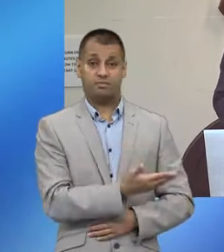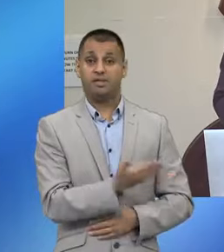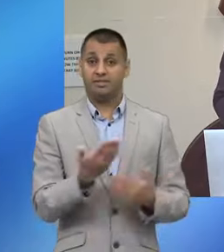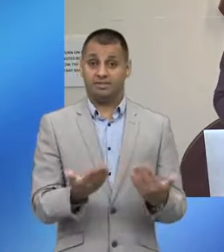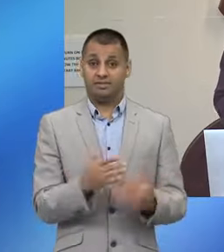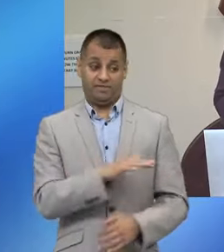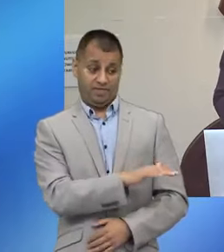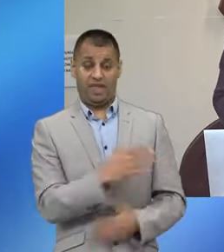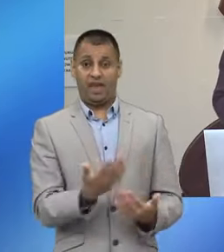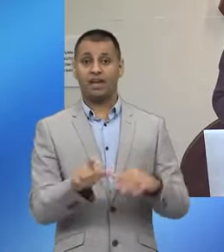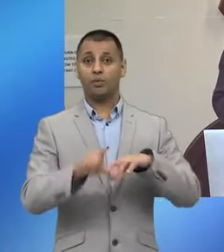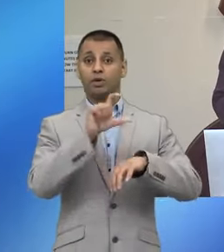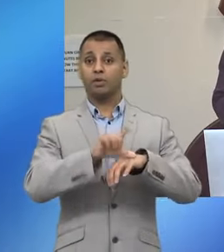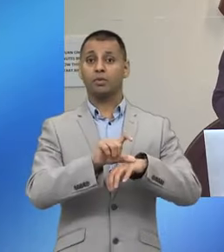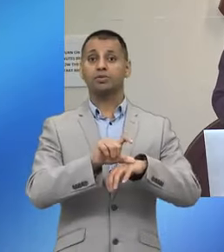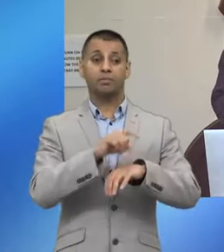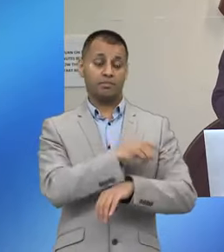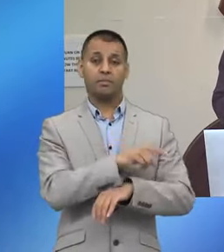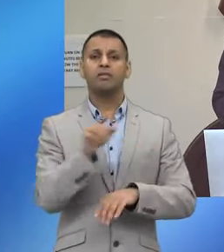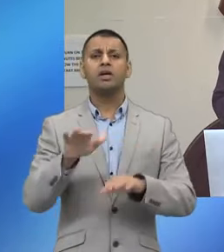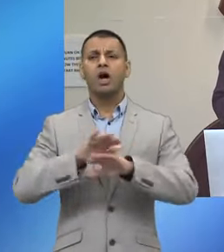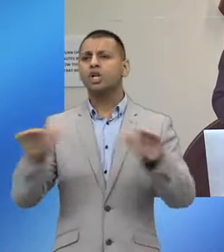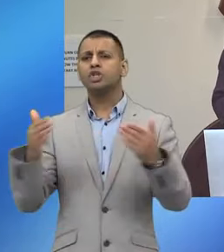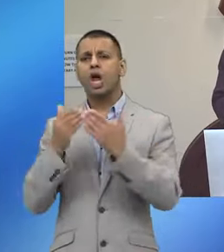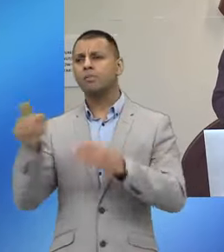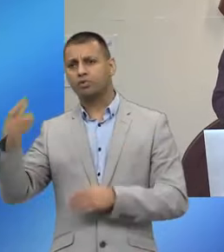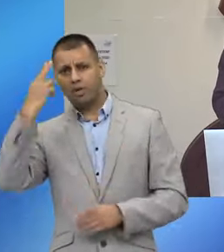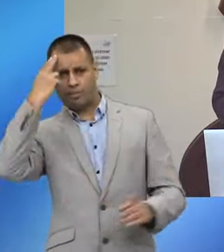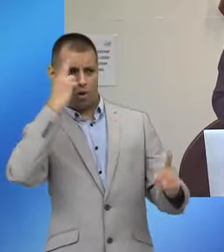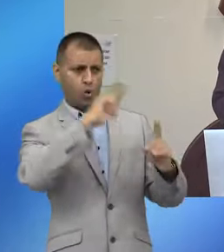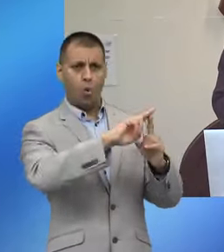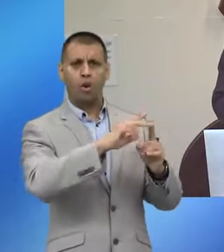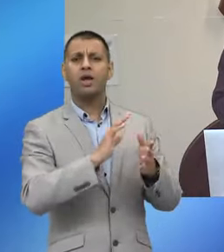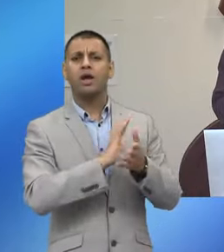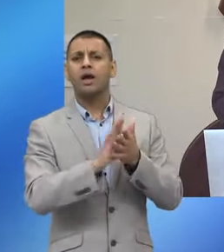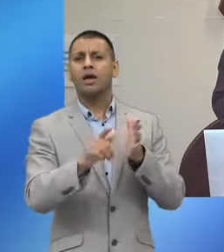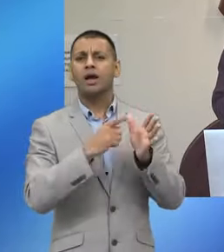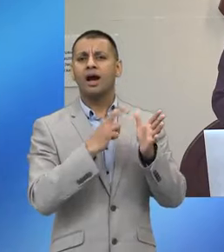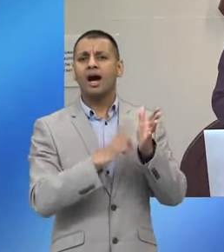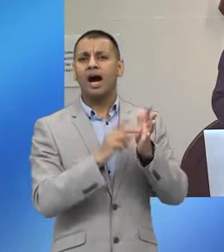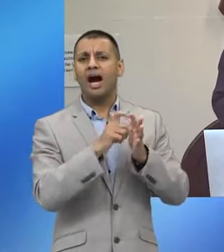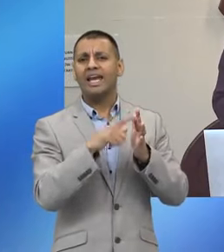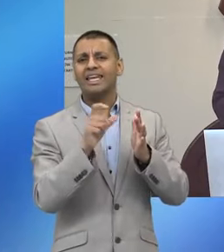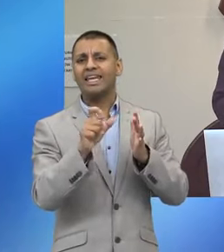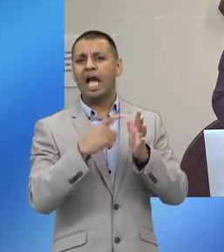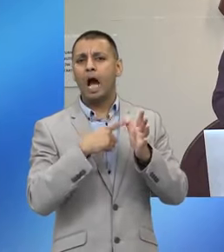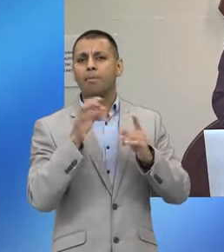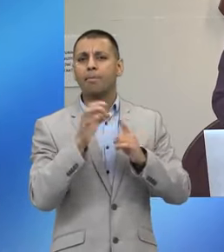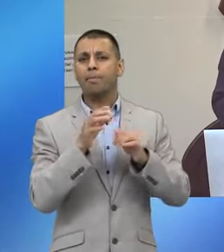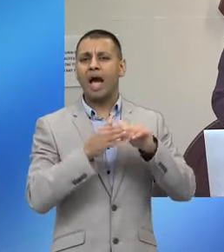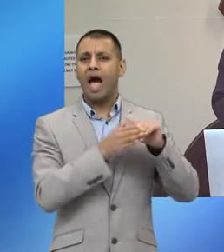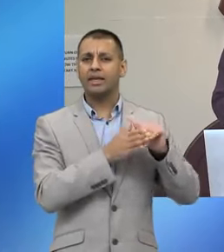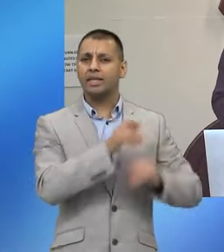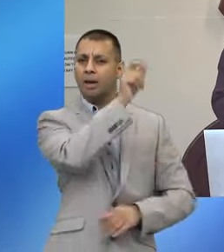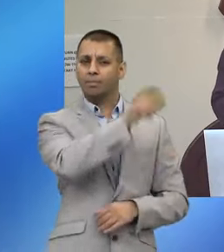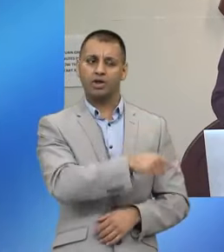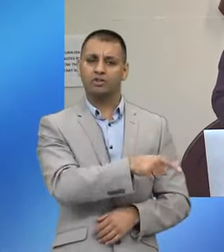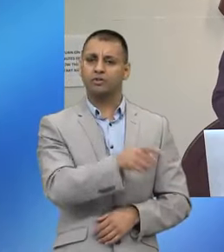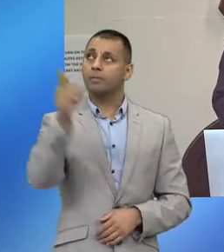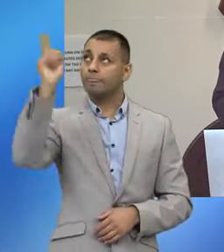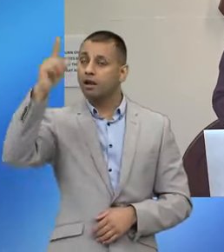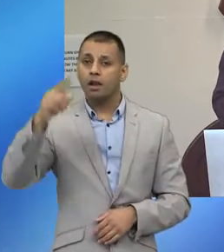our masjid right now, is what the non-Muslims will call a handicapped person. Handicapped. A person